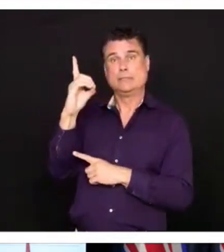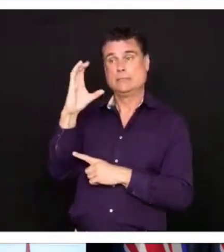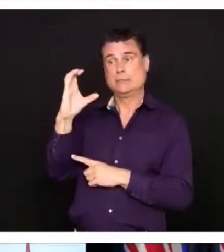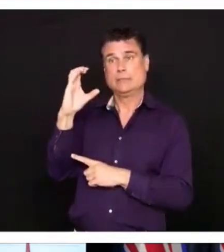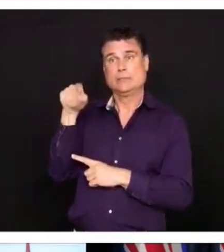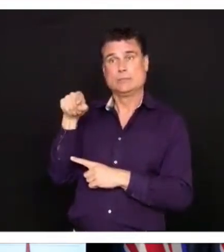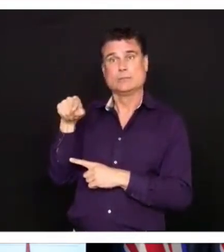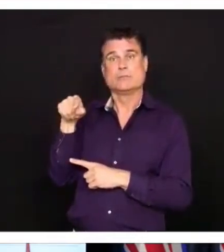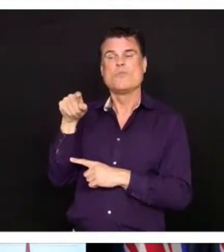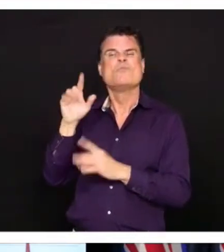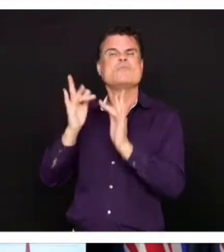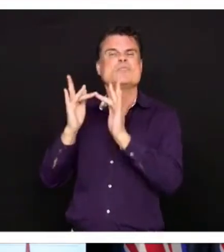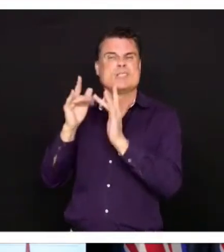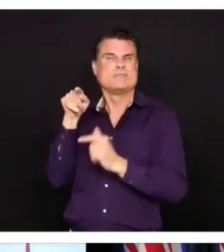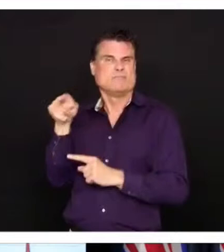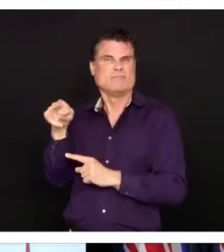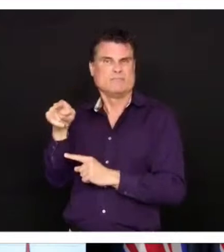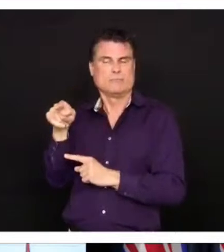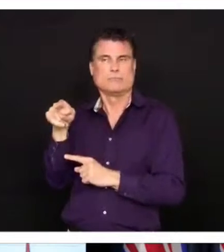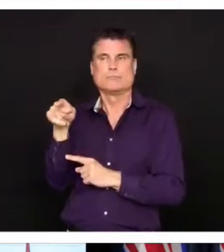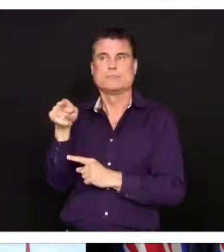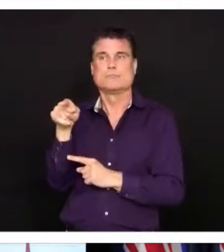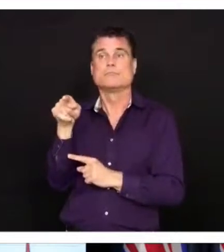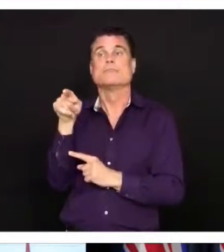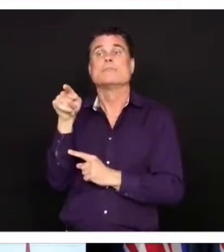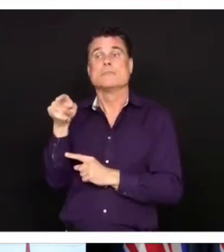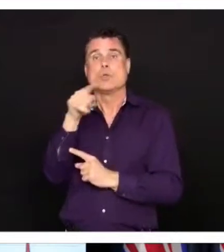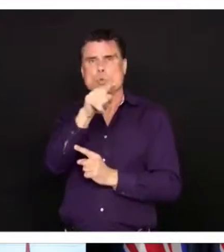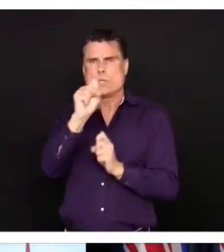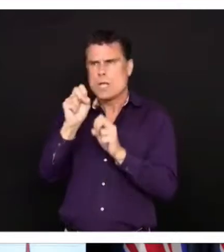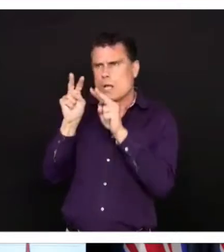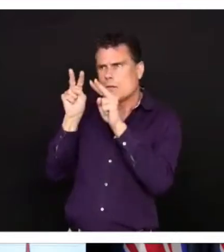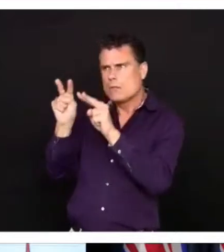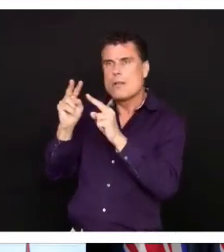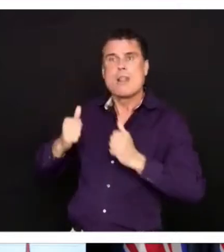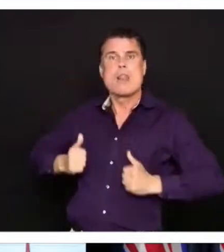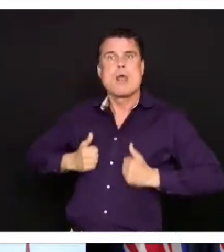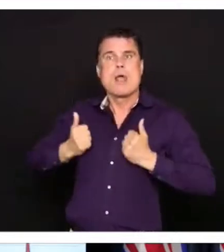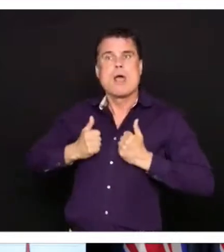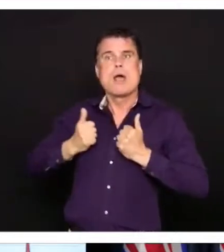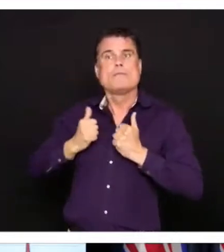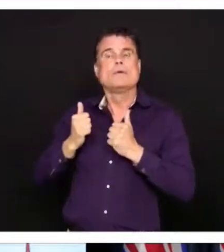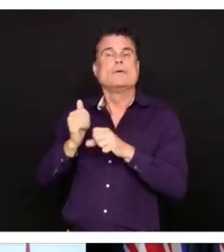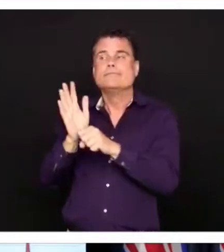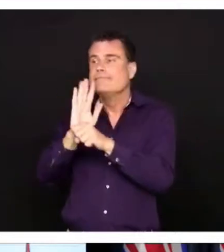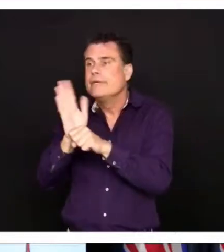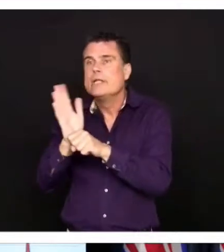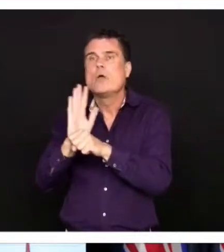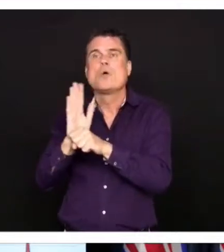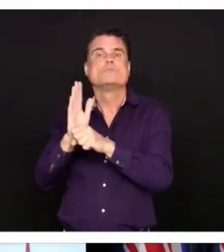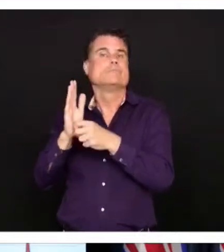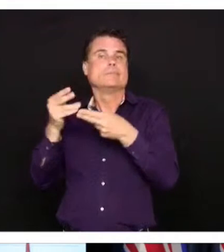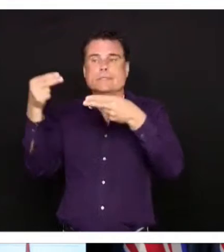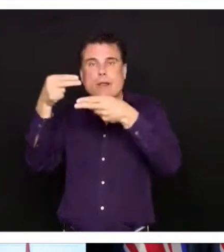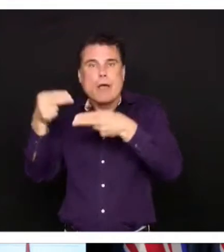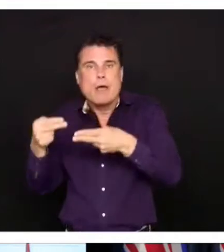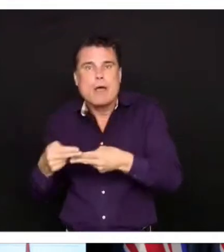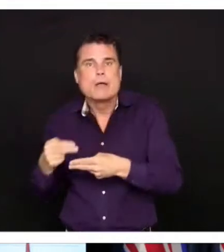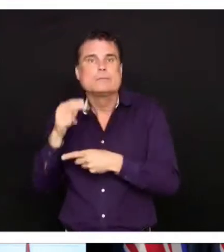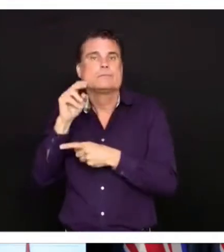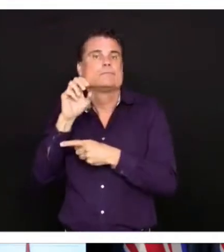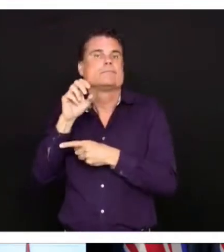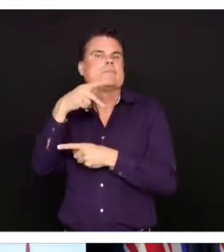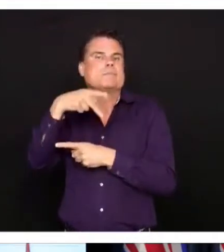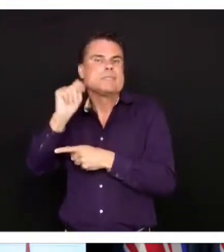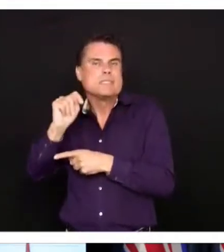slides. But what this slide shows is what we call the epidemic curve. And that, for us in public